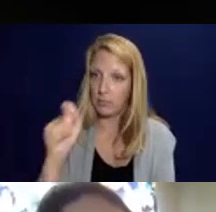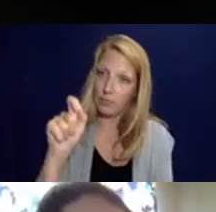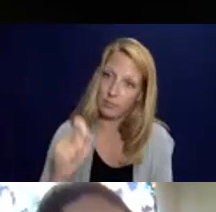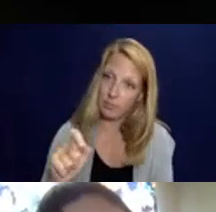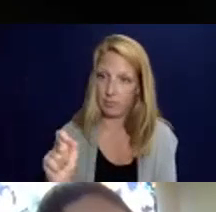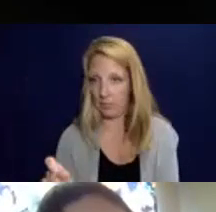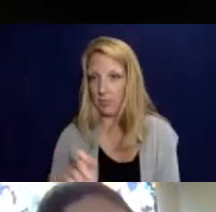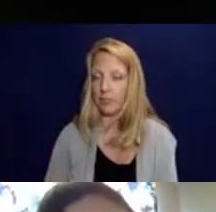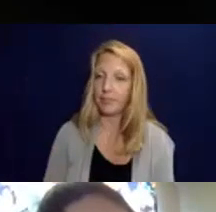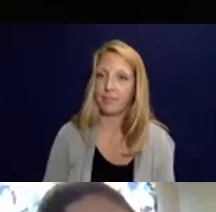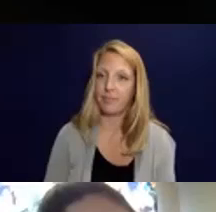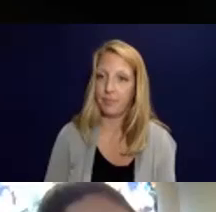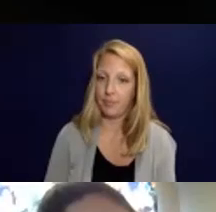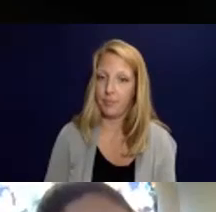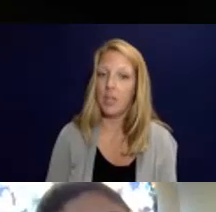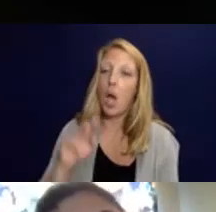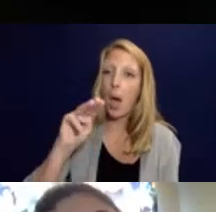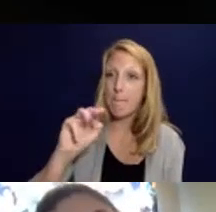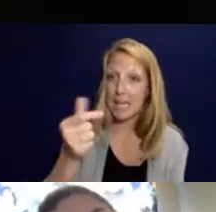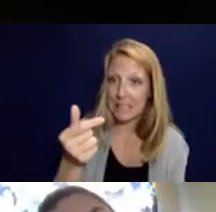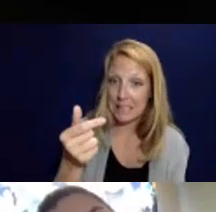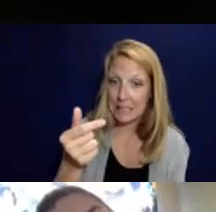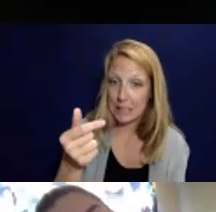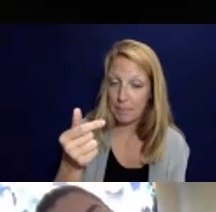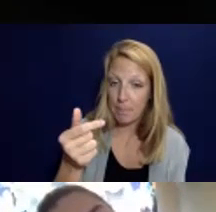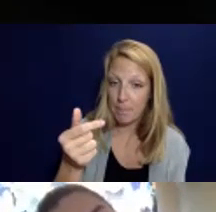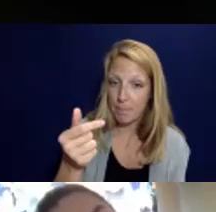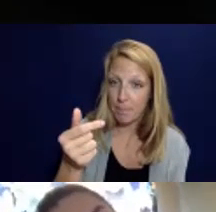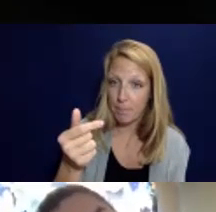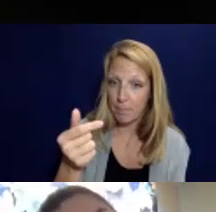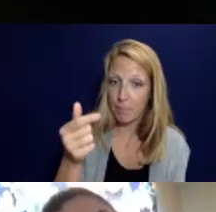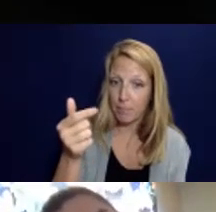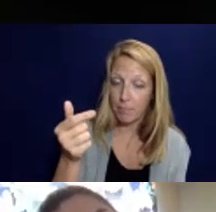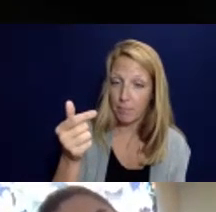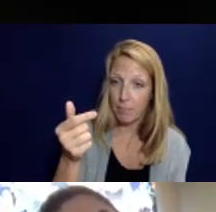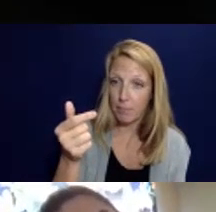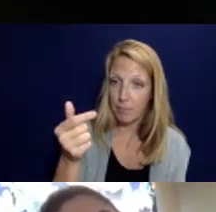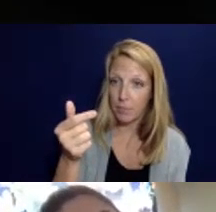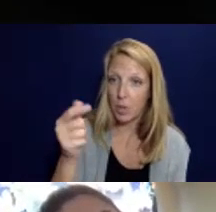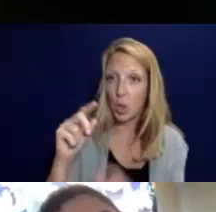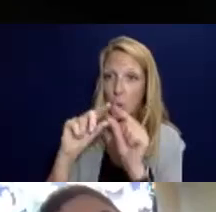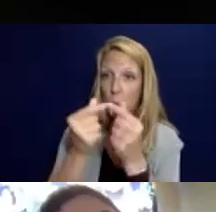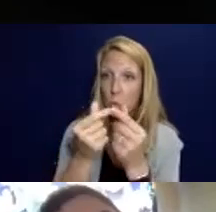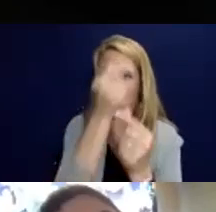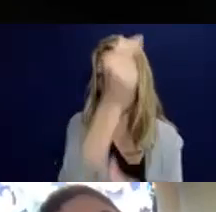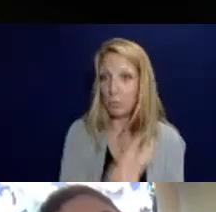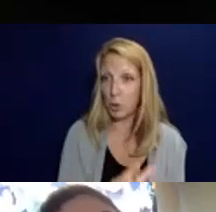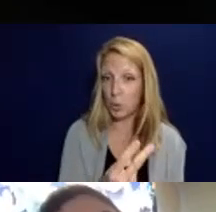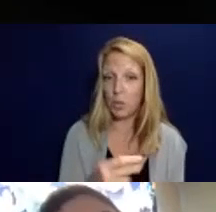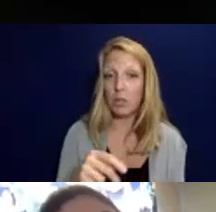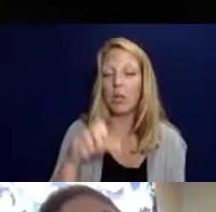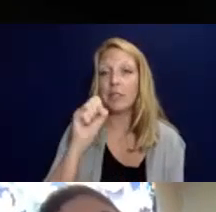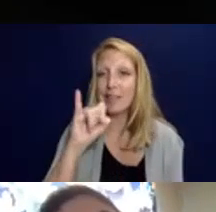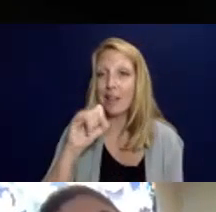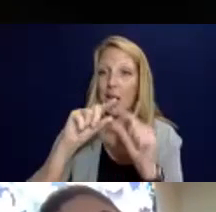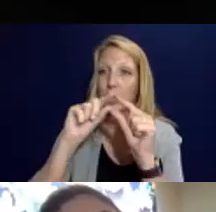follows. Okay, magnesium going to the left from iodine. Group 2, silicon group 4,